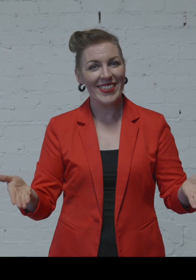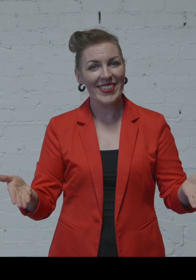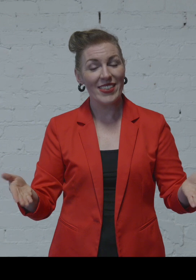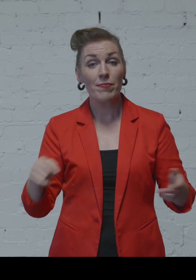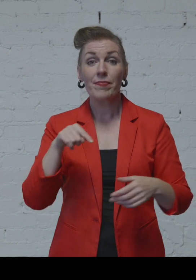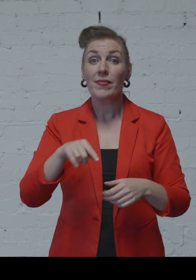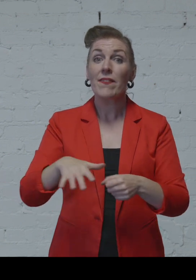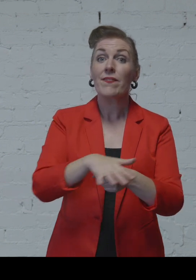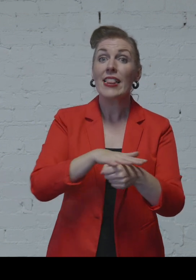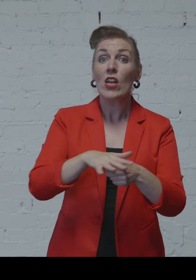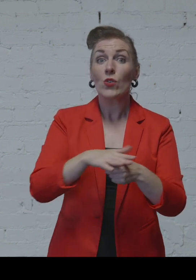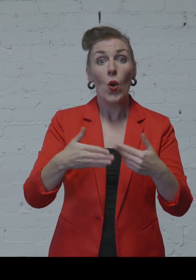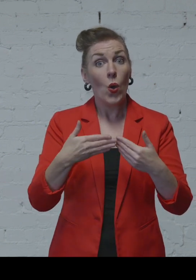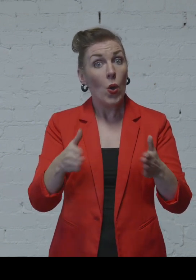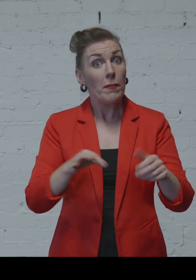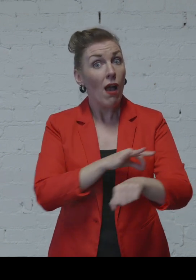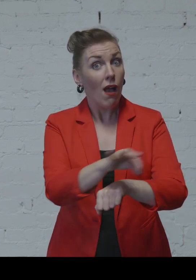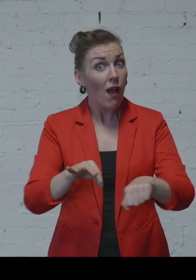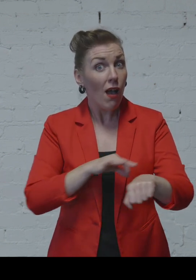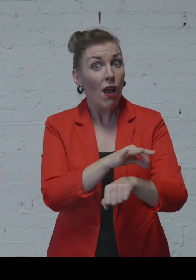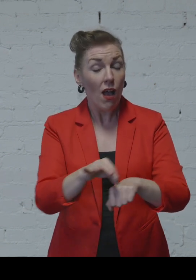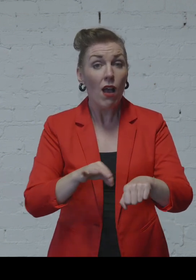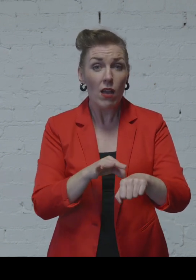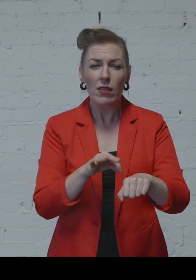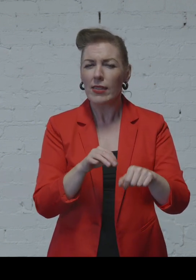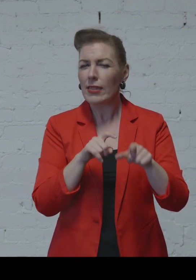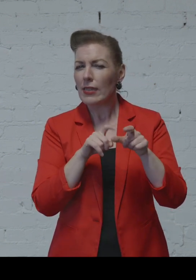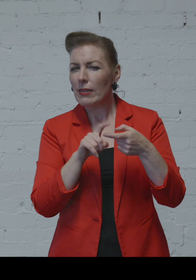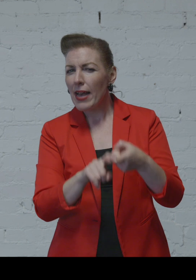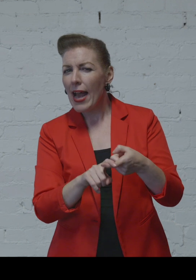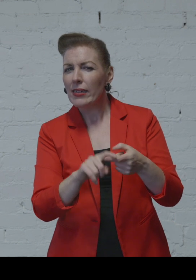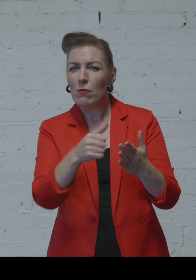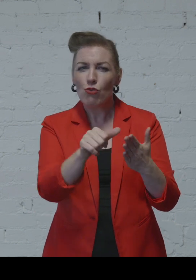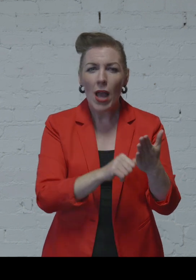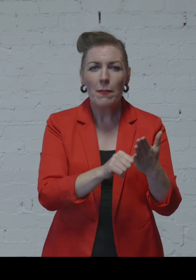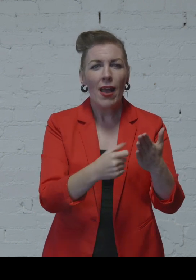info@echoechodance.com. Our venue opening hours vary depending on the programme of events.